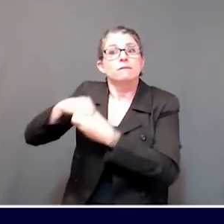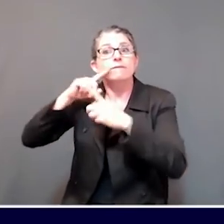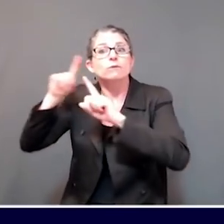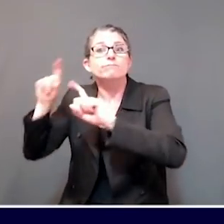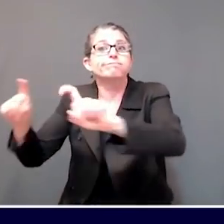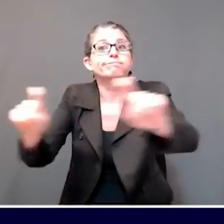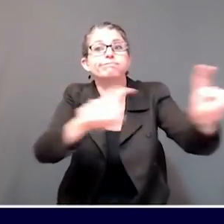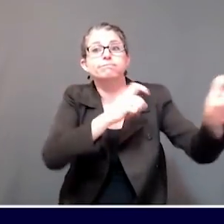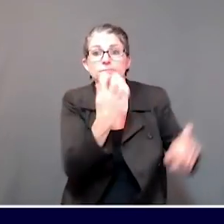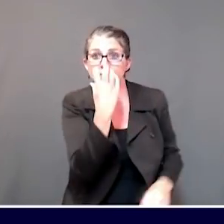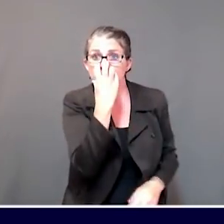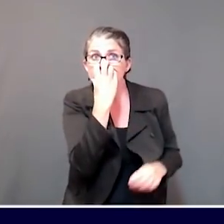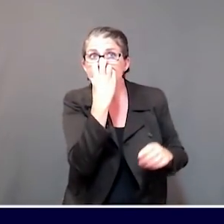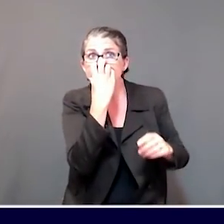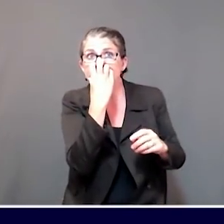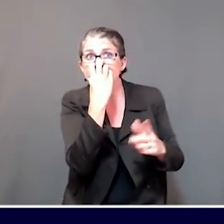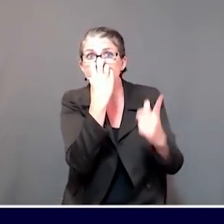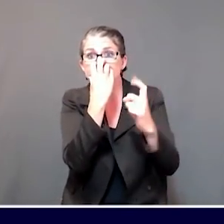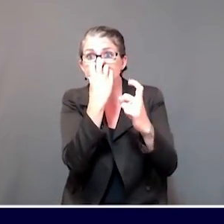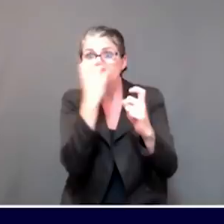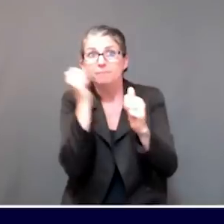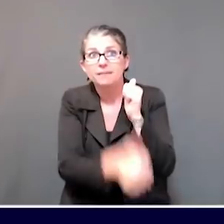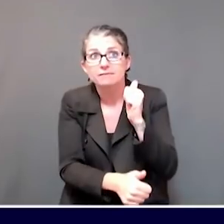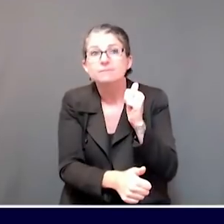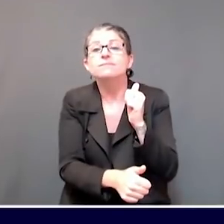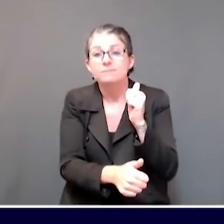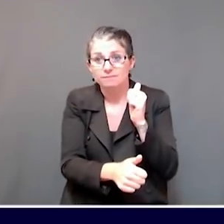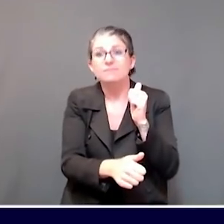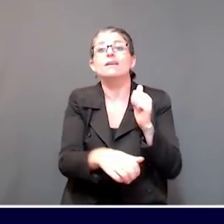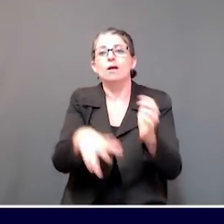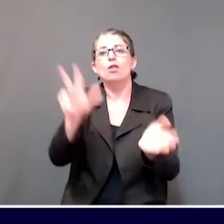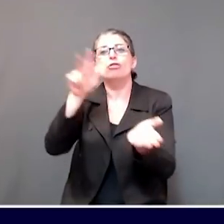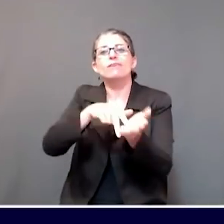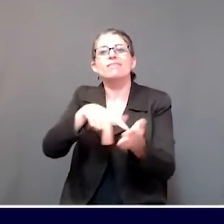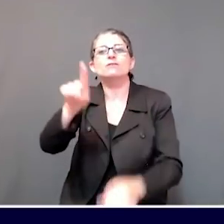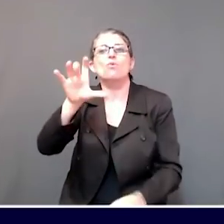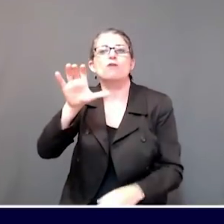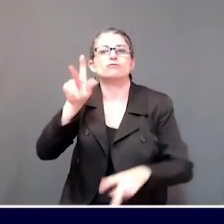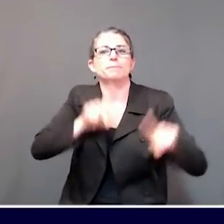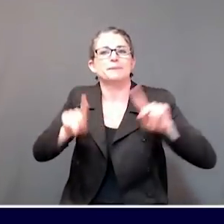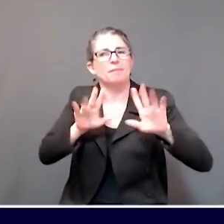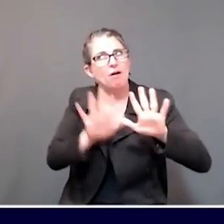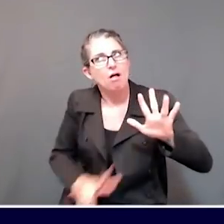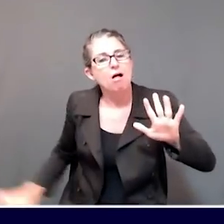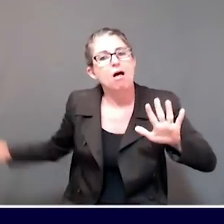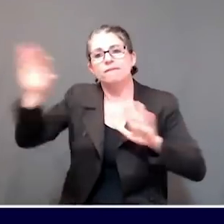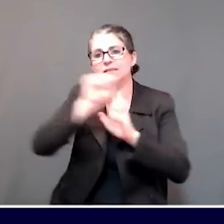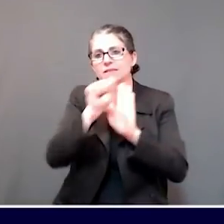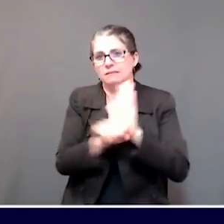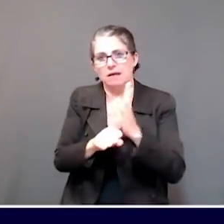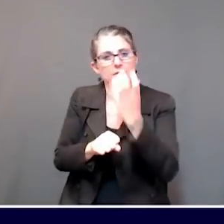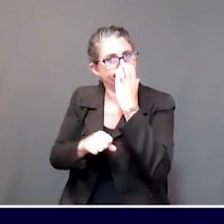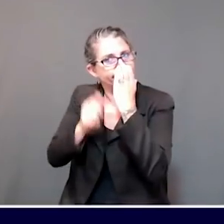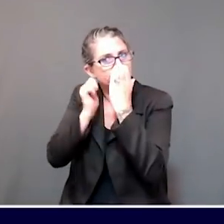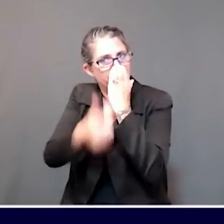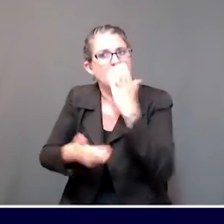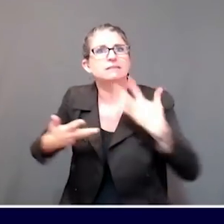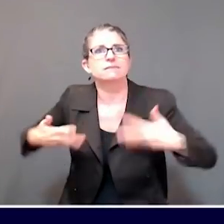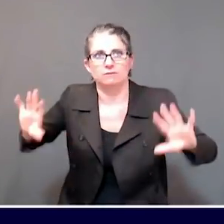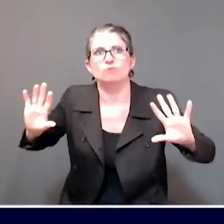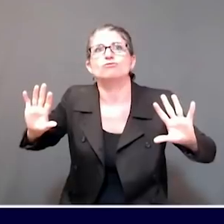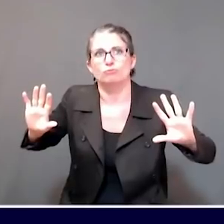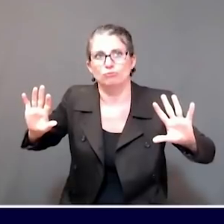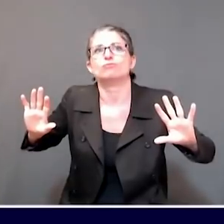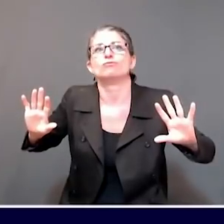3,100 healthcare workers across the state who will have been fit tested, which will then allow them to take advantage of an N95